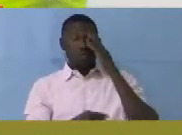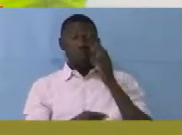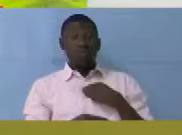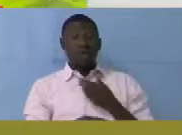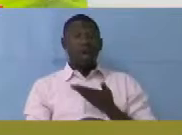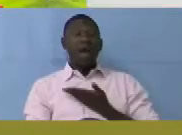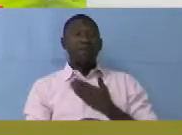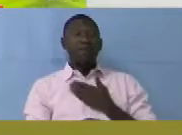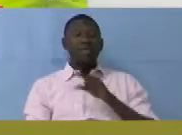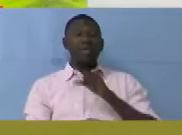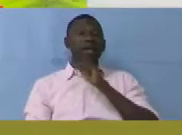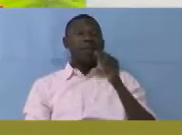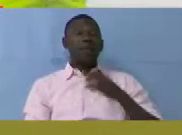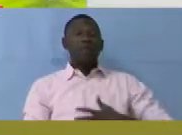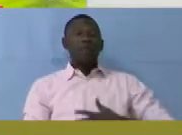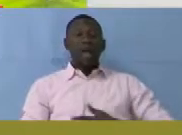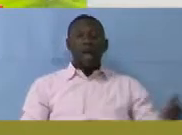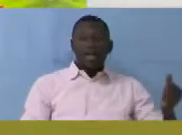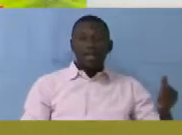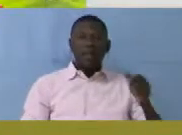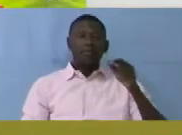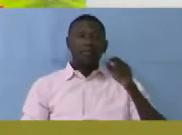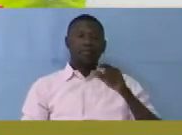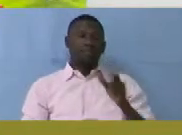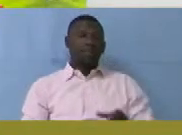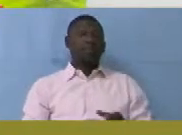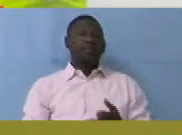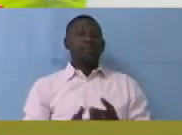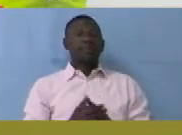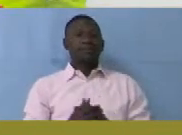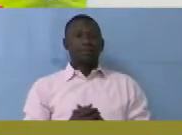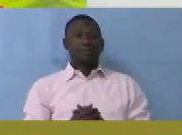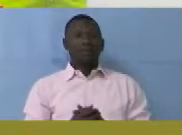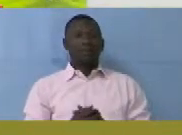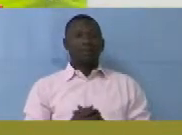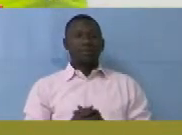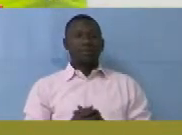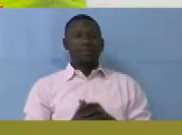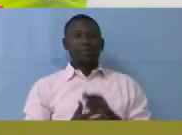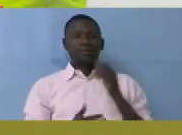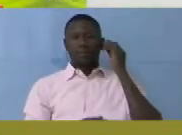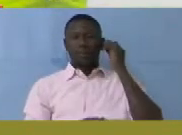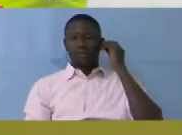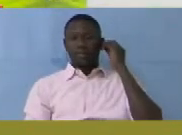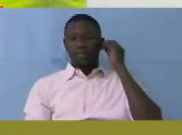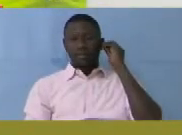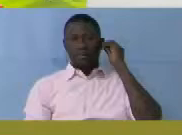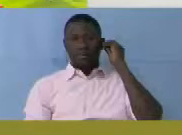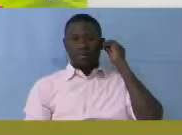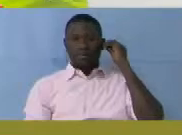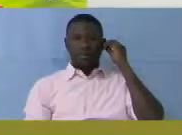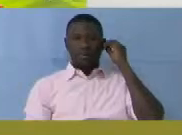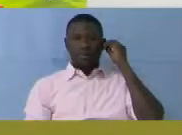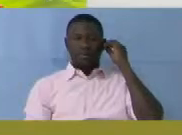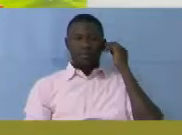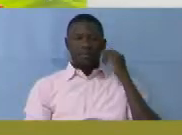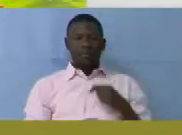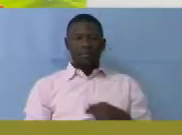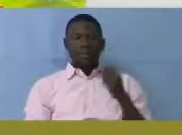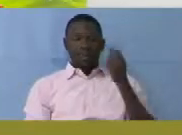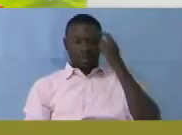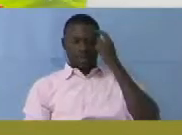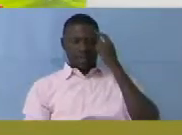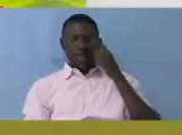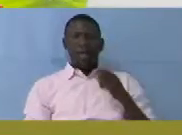hyena. So I think I have to get you out of this vicinity area.